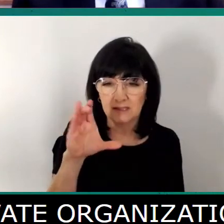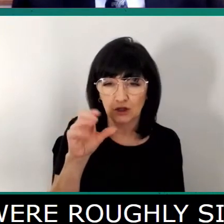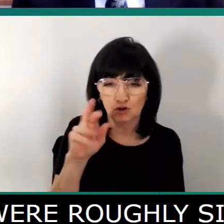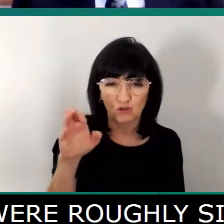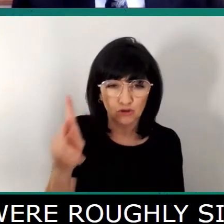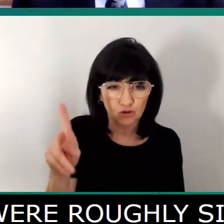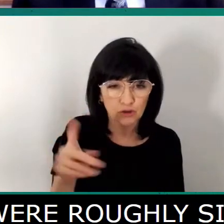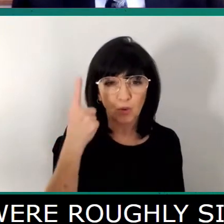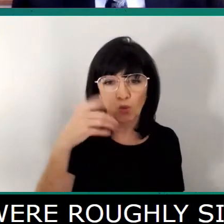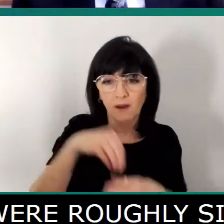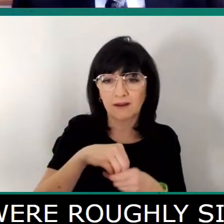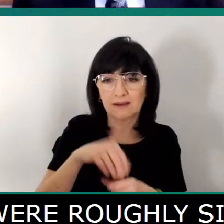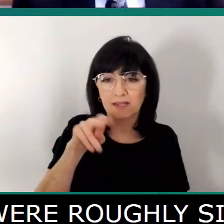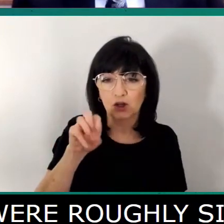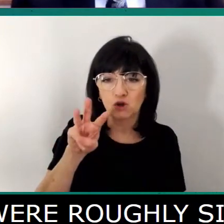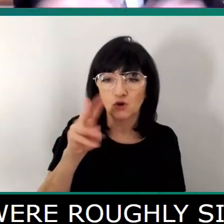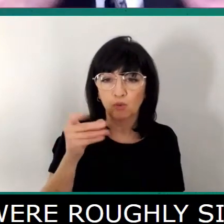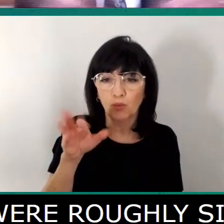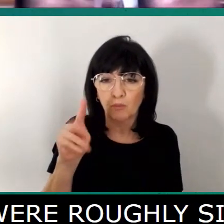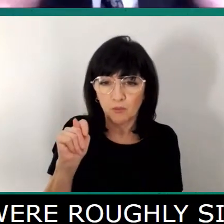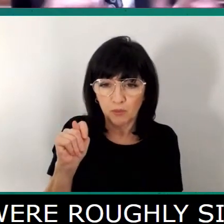in Newport.